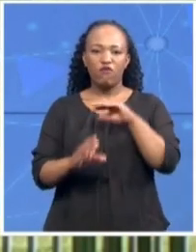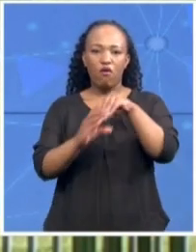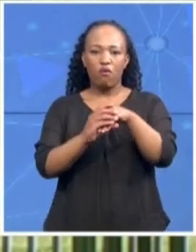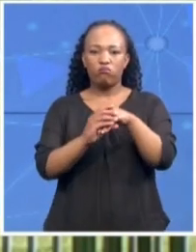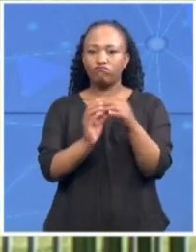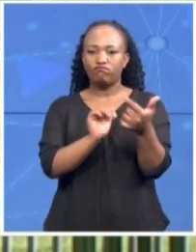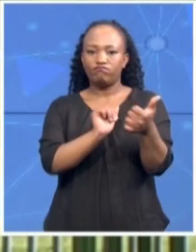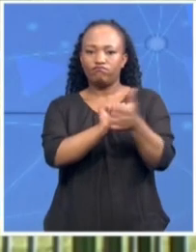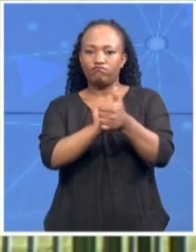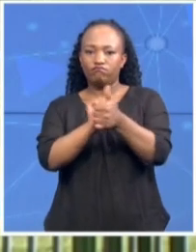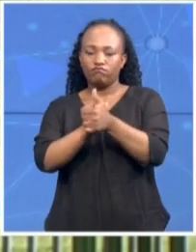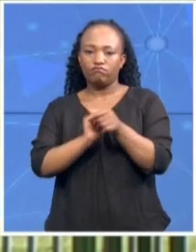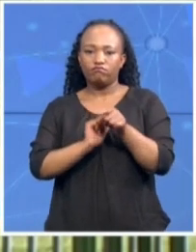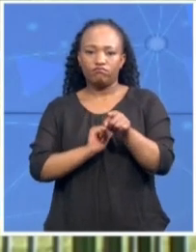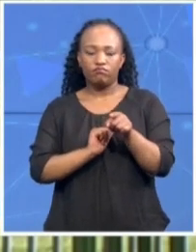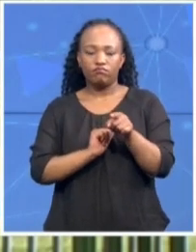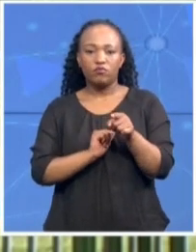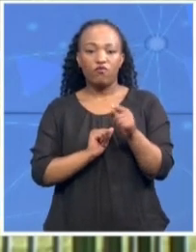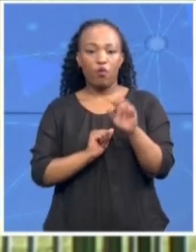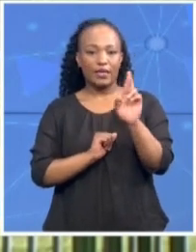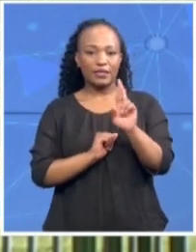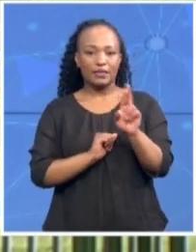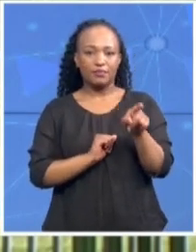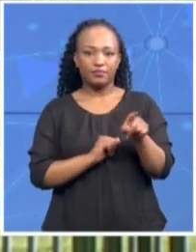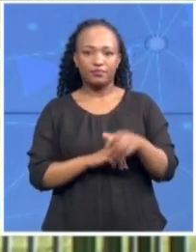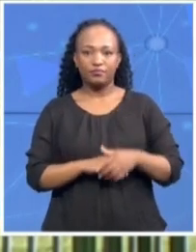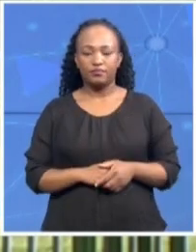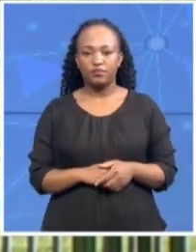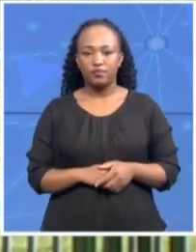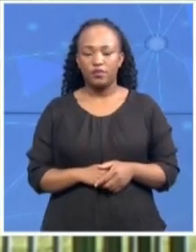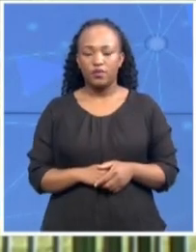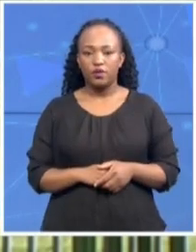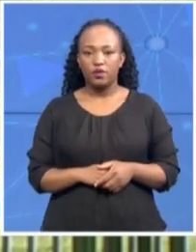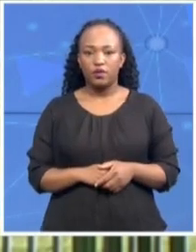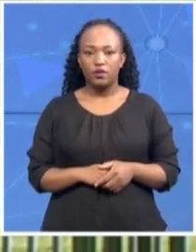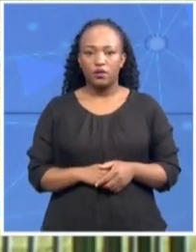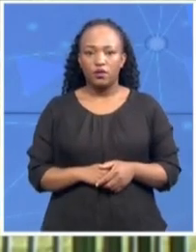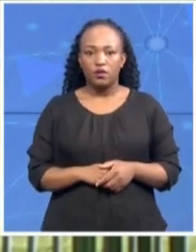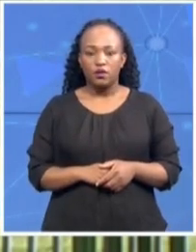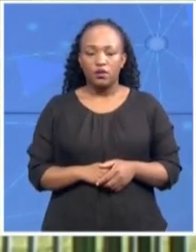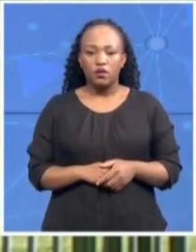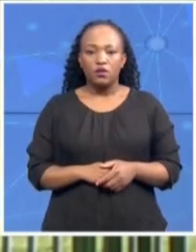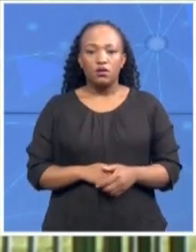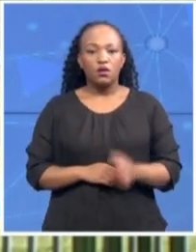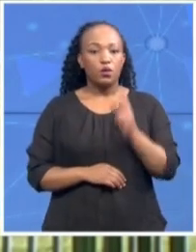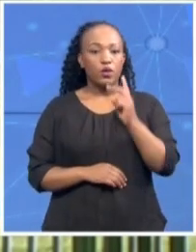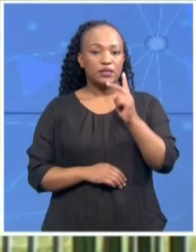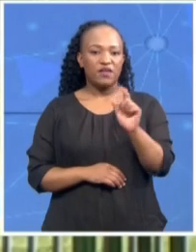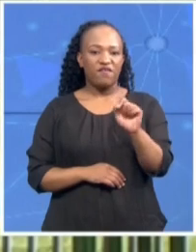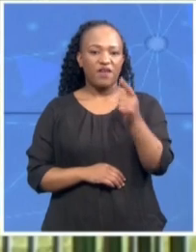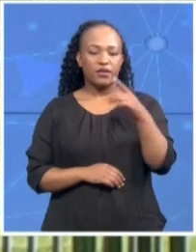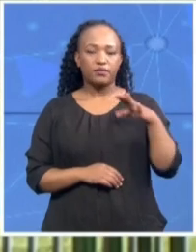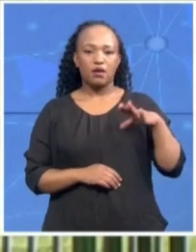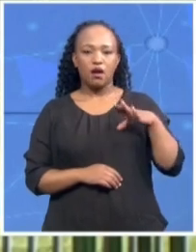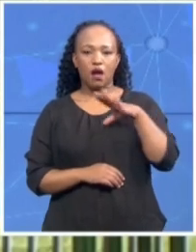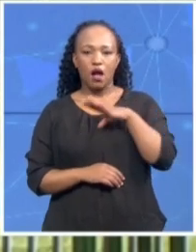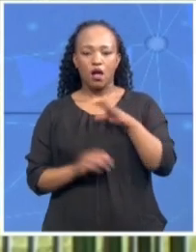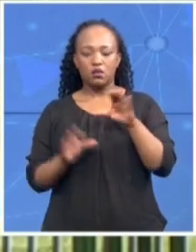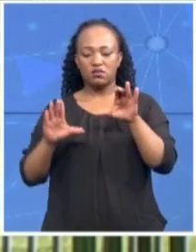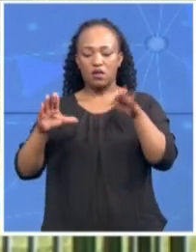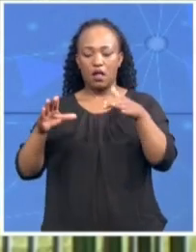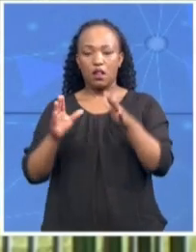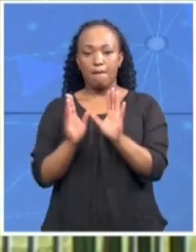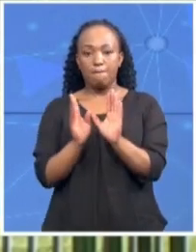Rustenburg. We will see on the day of the first council meeting where everything goes, and it's still very early stages as the council meeting has not